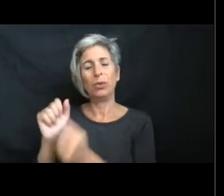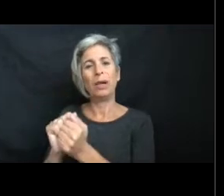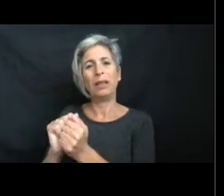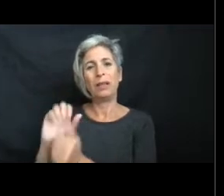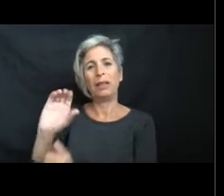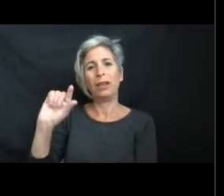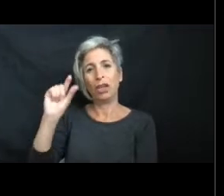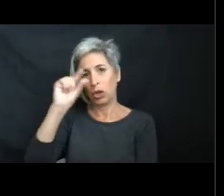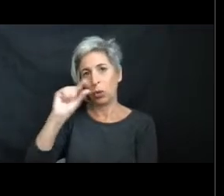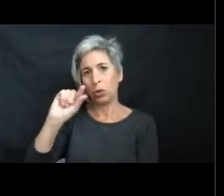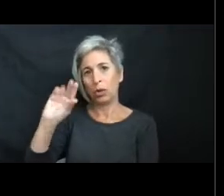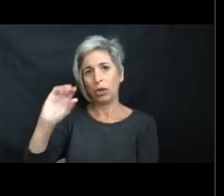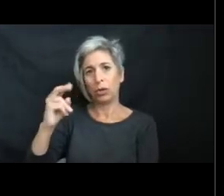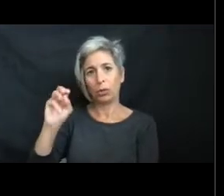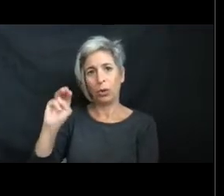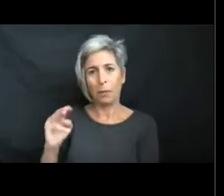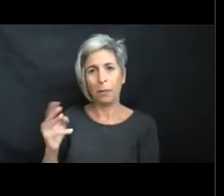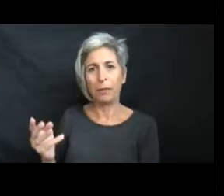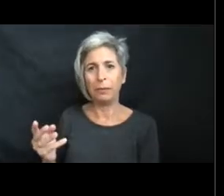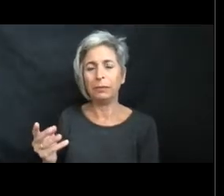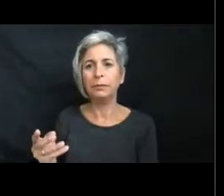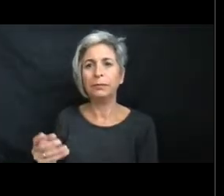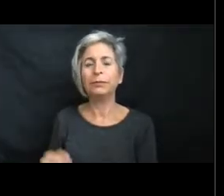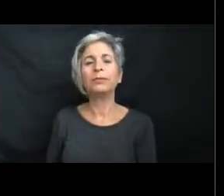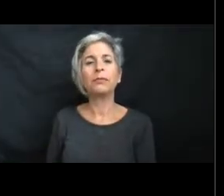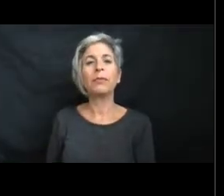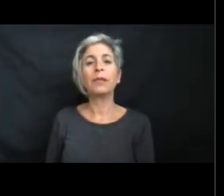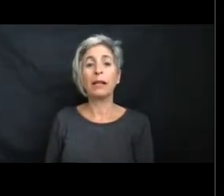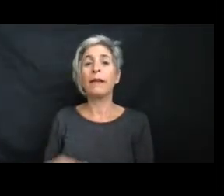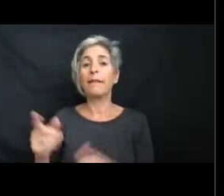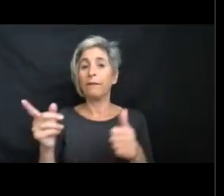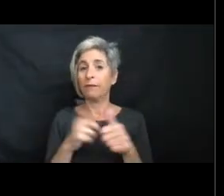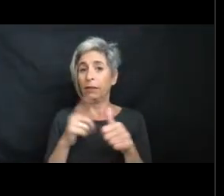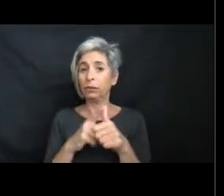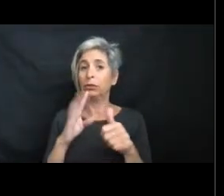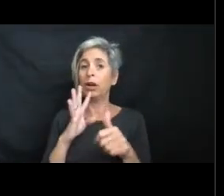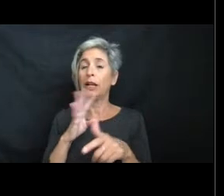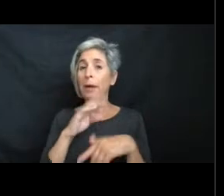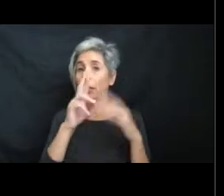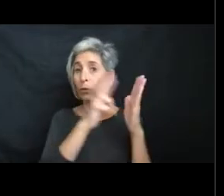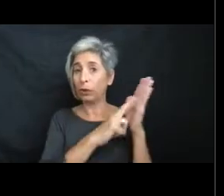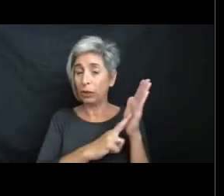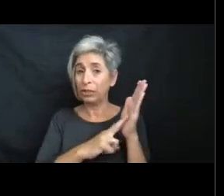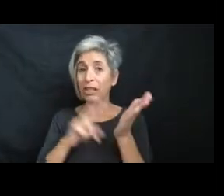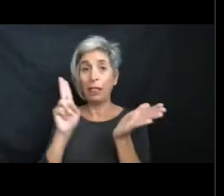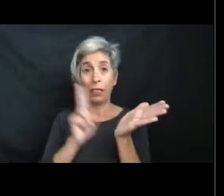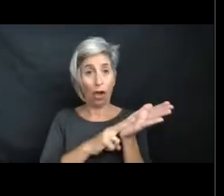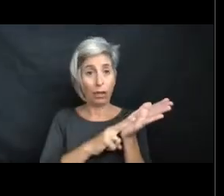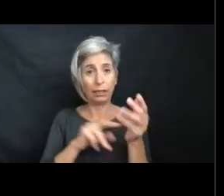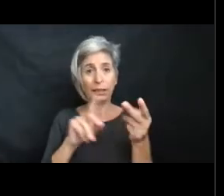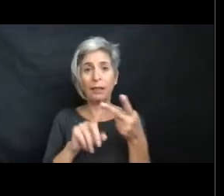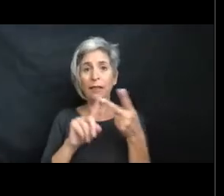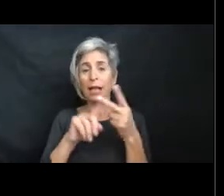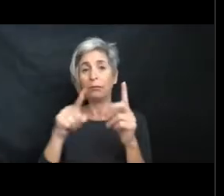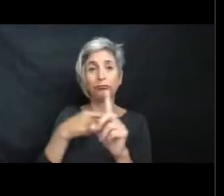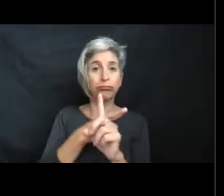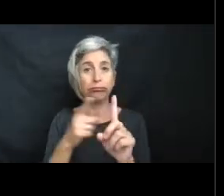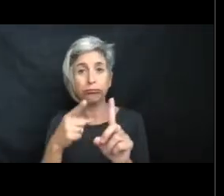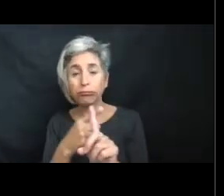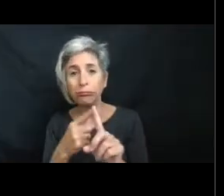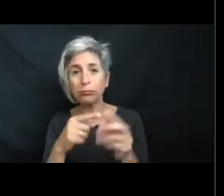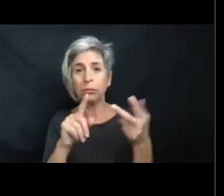off, we will go through access registration and login. Then we will talk about the navigation overview. We will